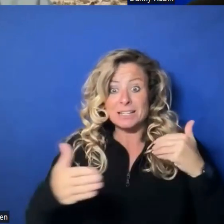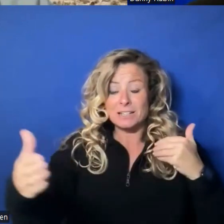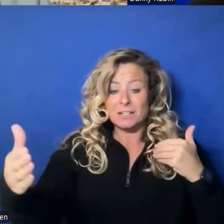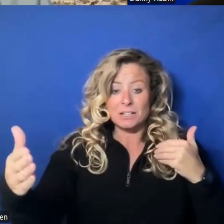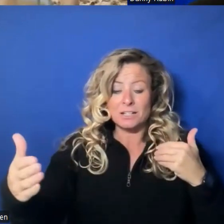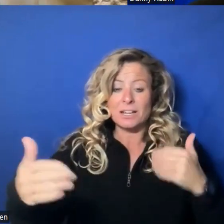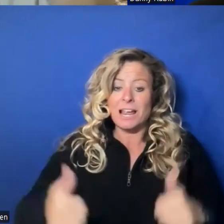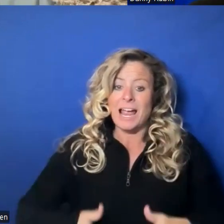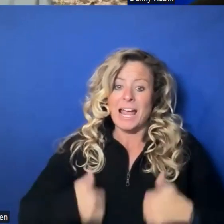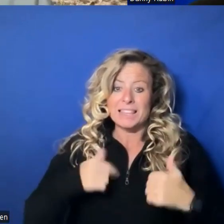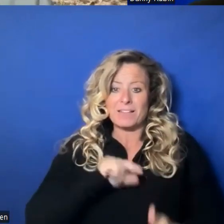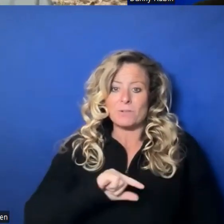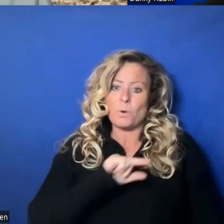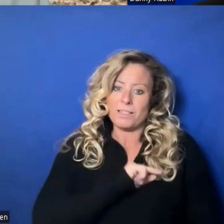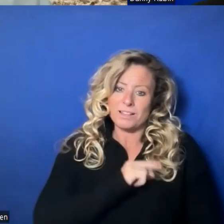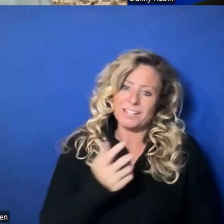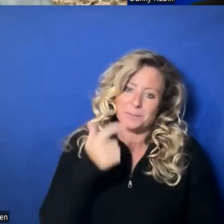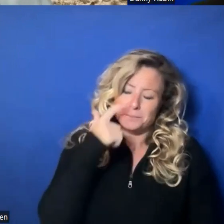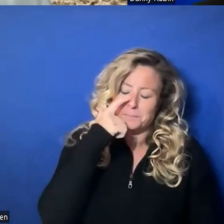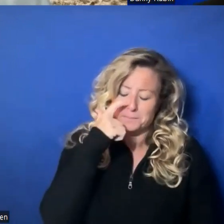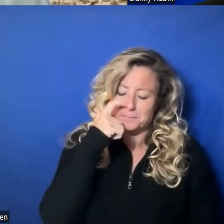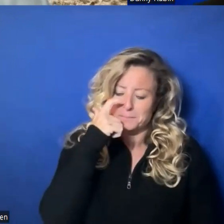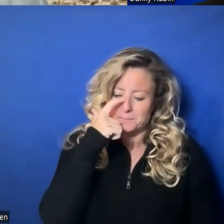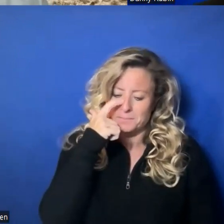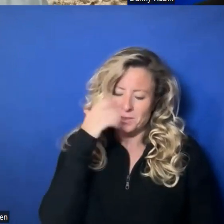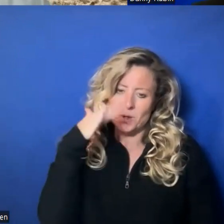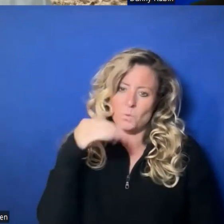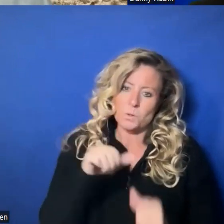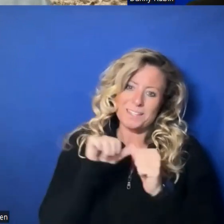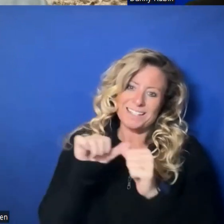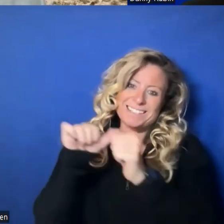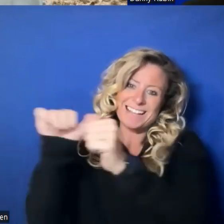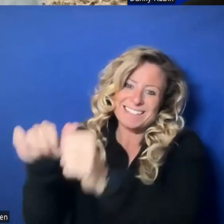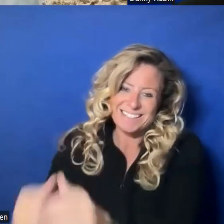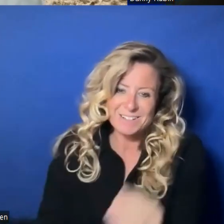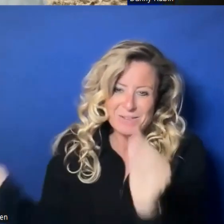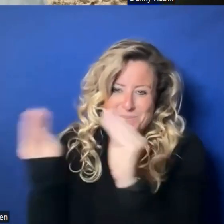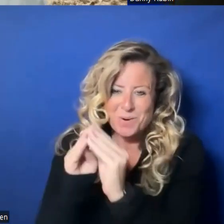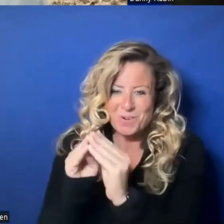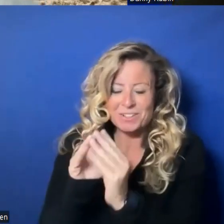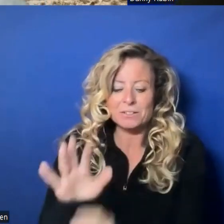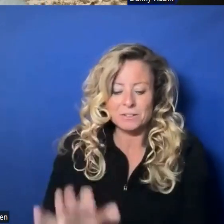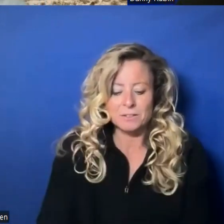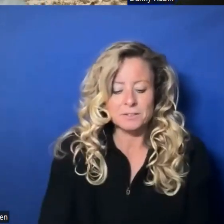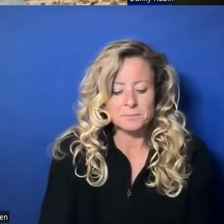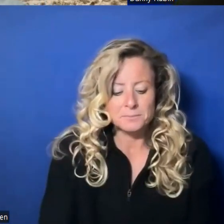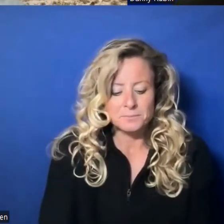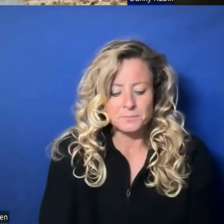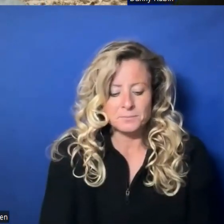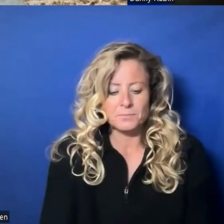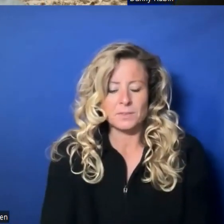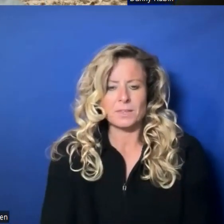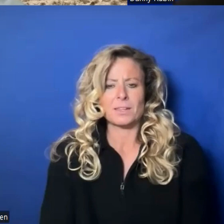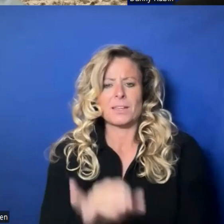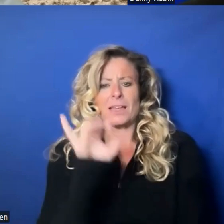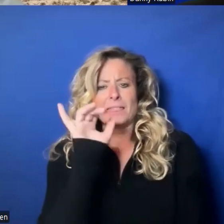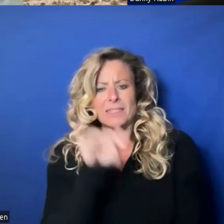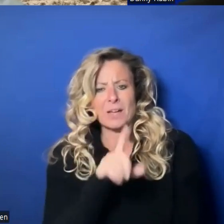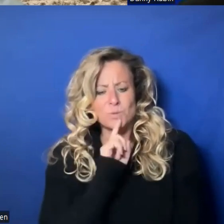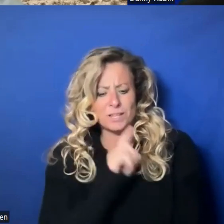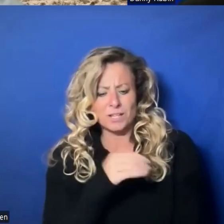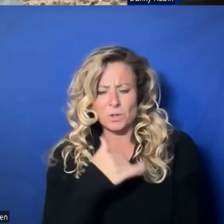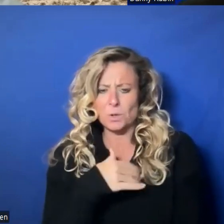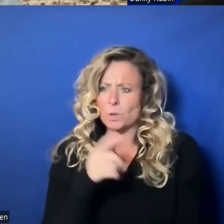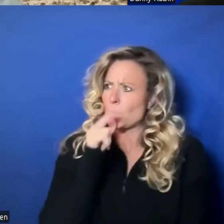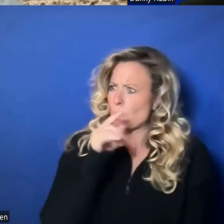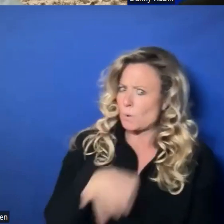life quality will be extended. That's right. According to the. Well, that is who found